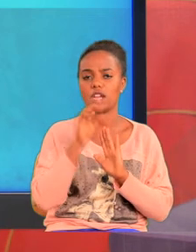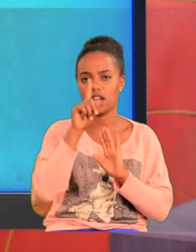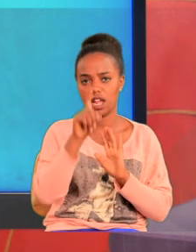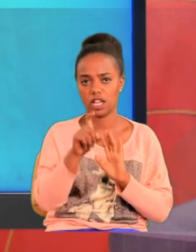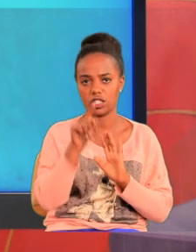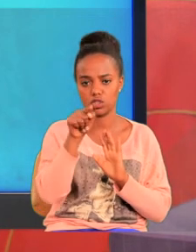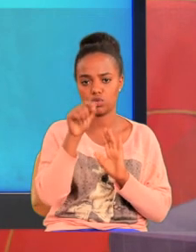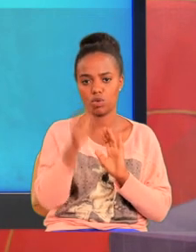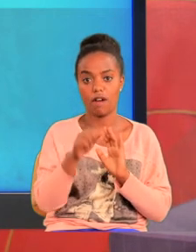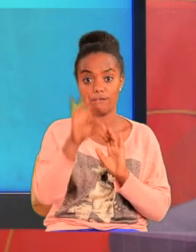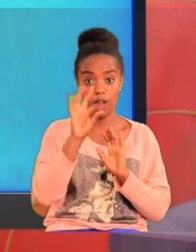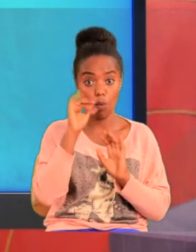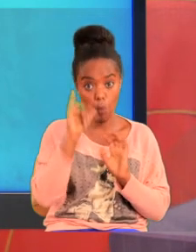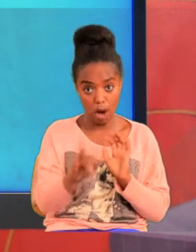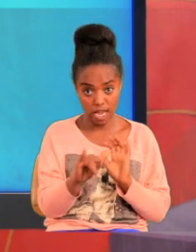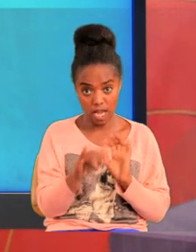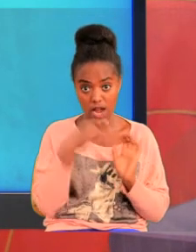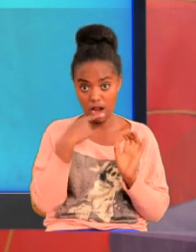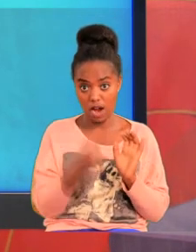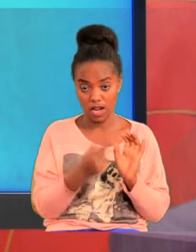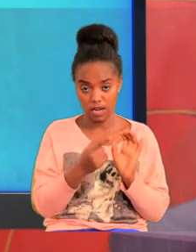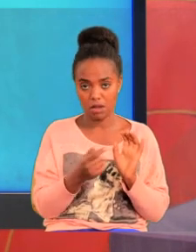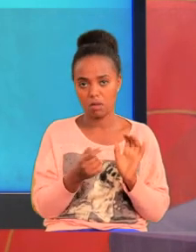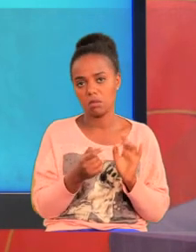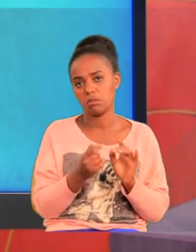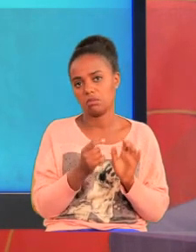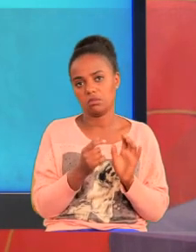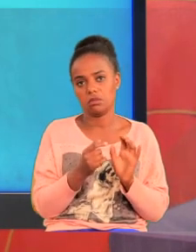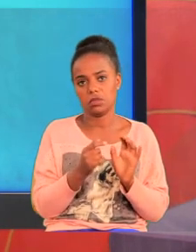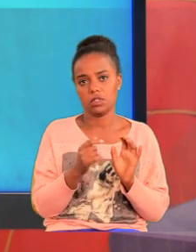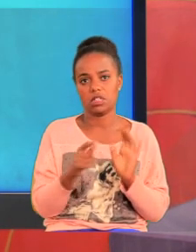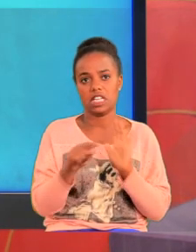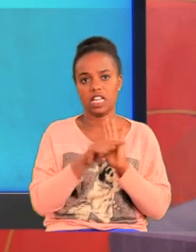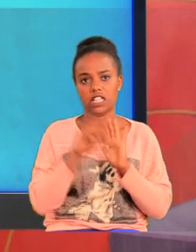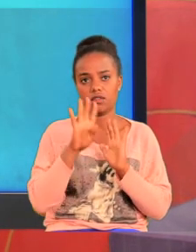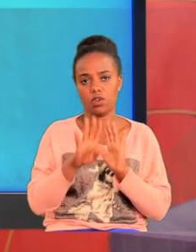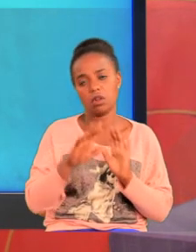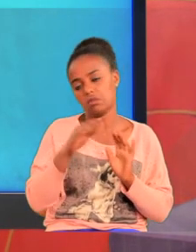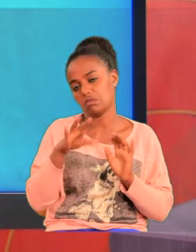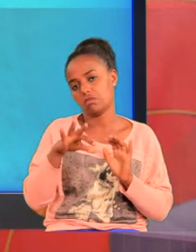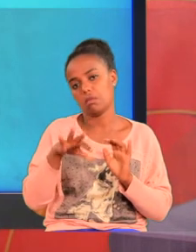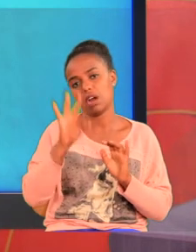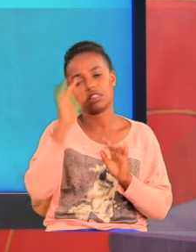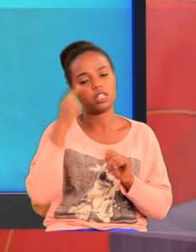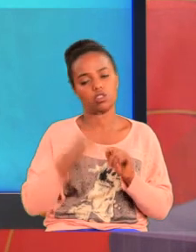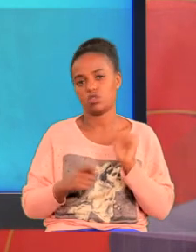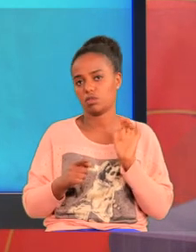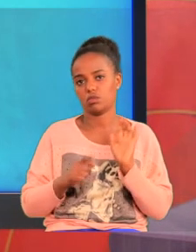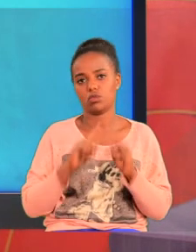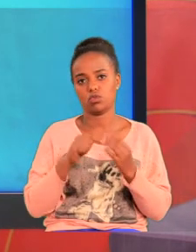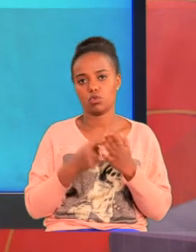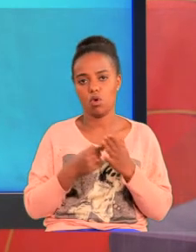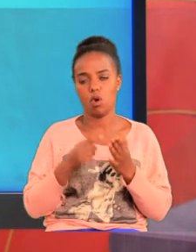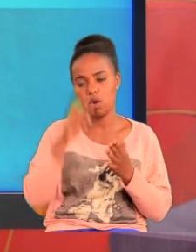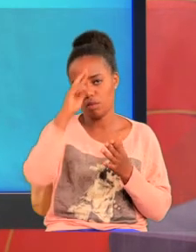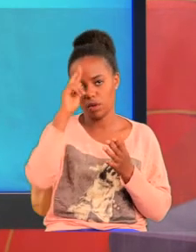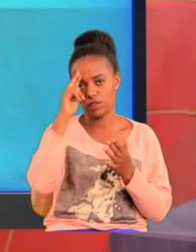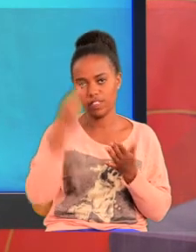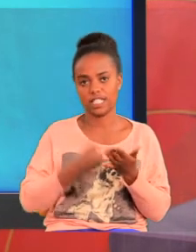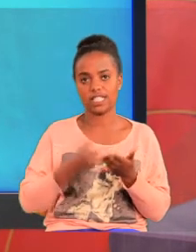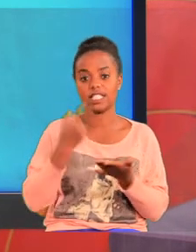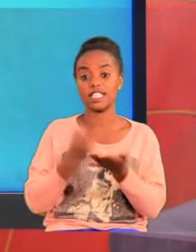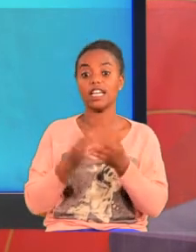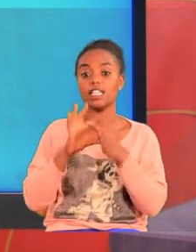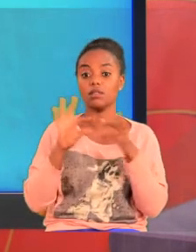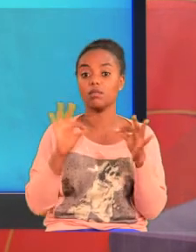x, you can't find y. We can't, for example, if you take negative 4, you can't find value of y. Therefore, because of this, this statement